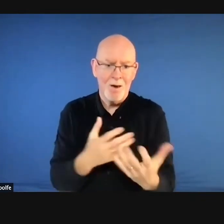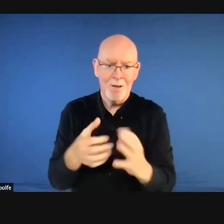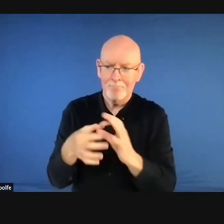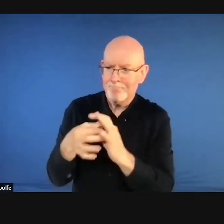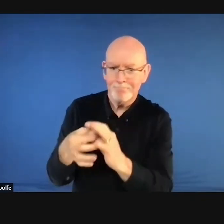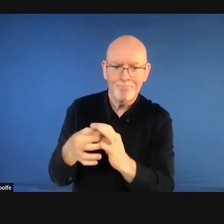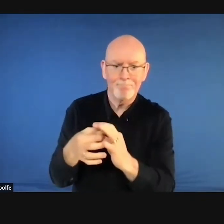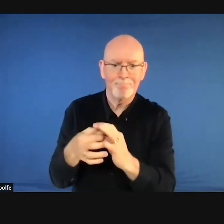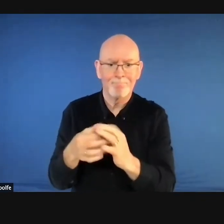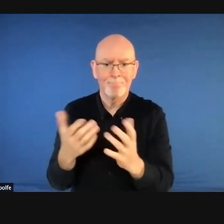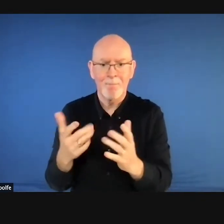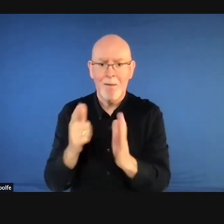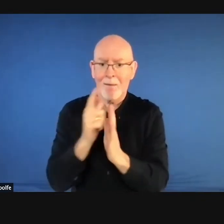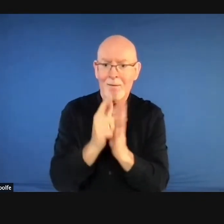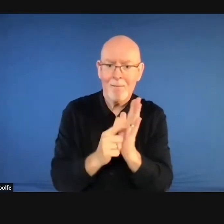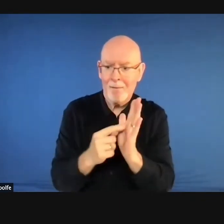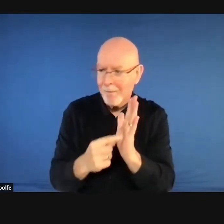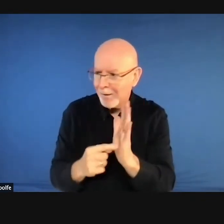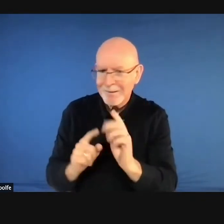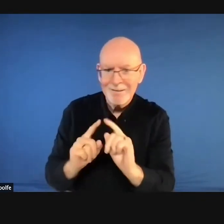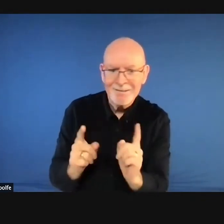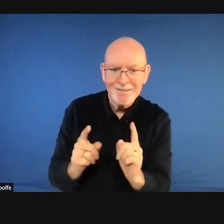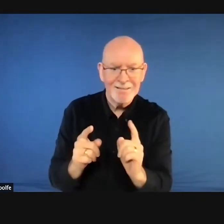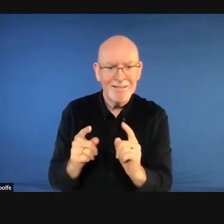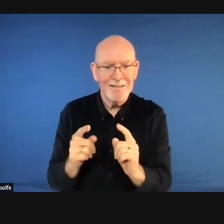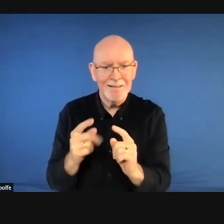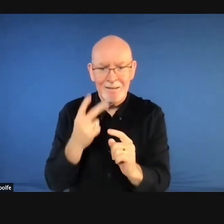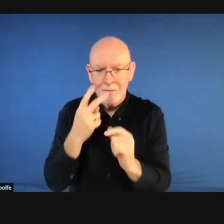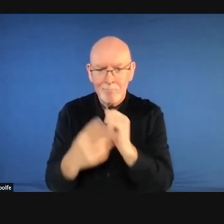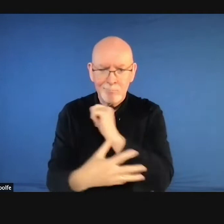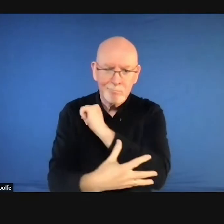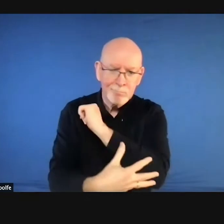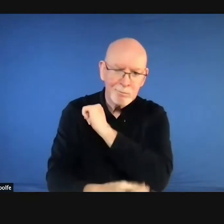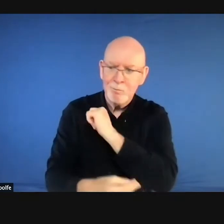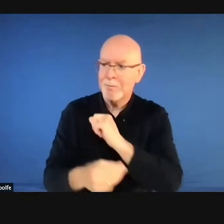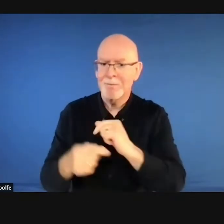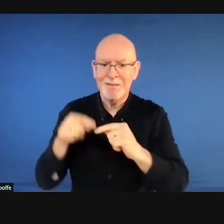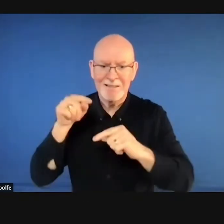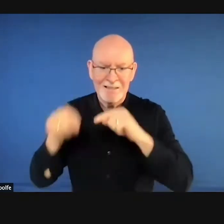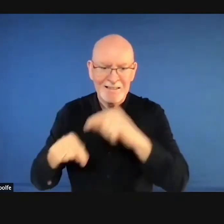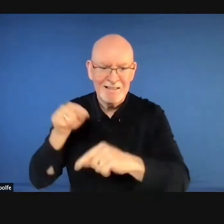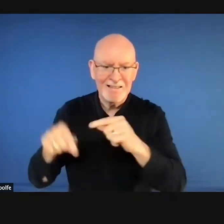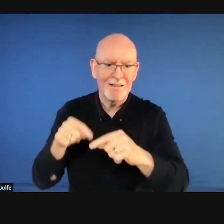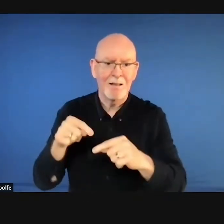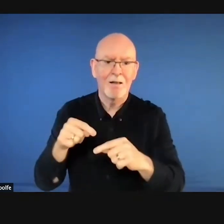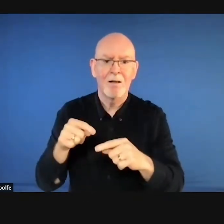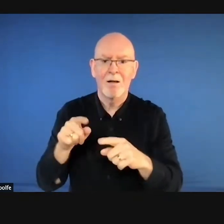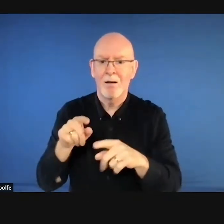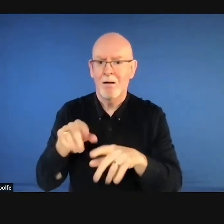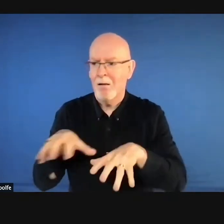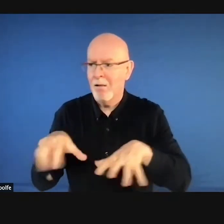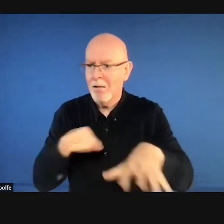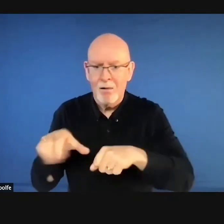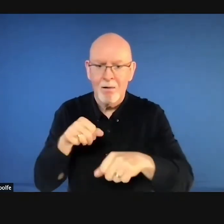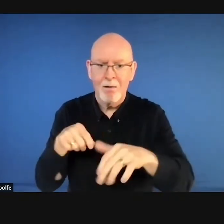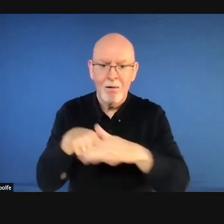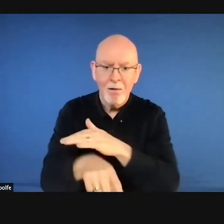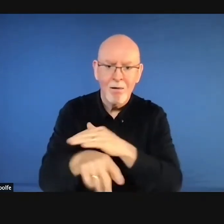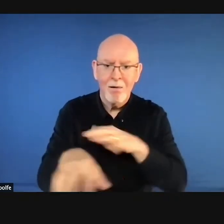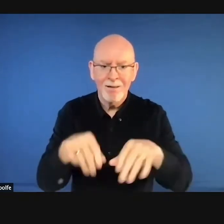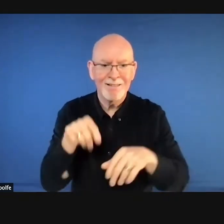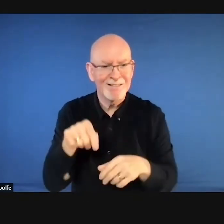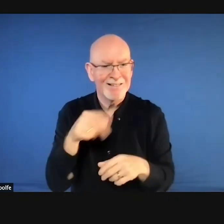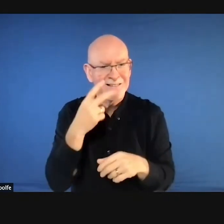others. To help navigate these kinds of situations, the International Association for the Study of Forced